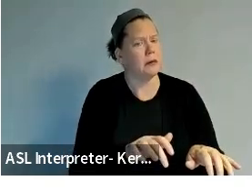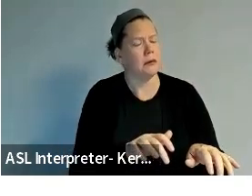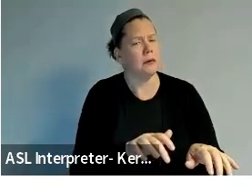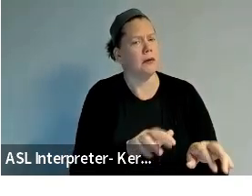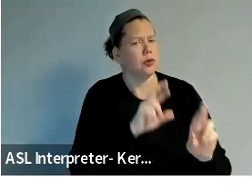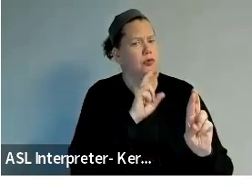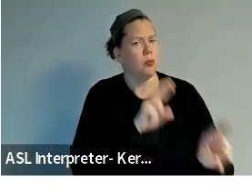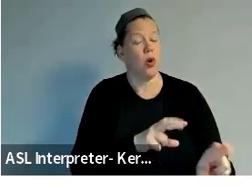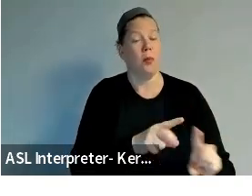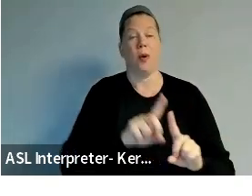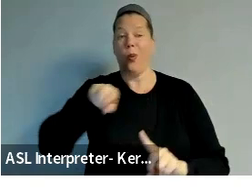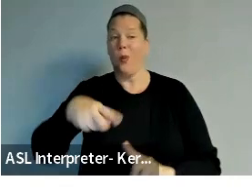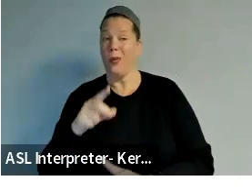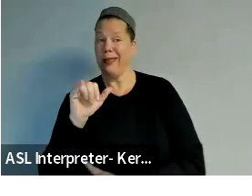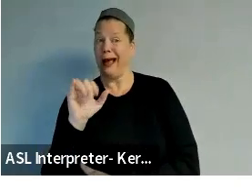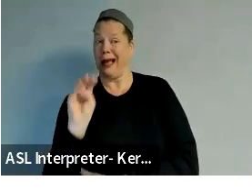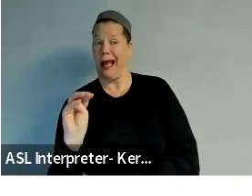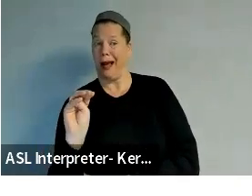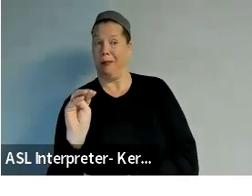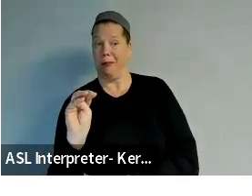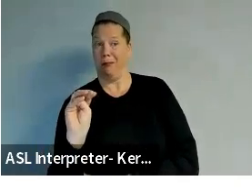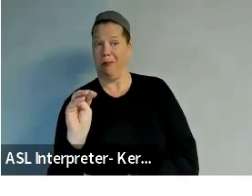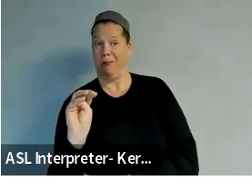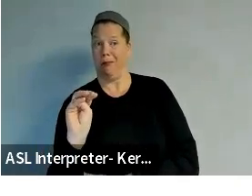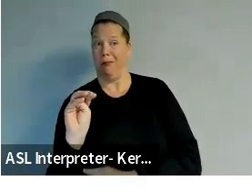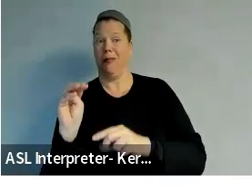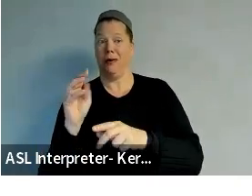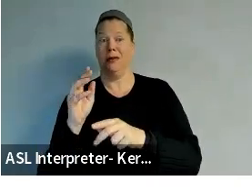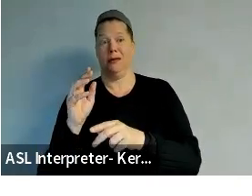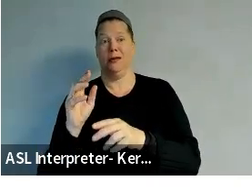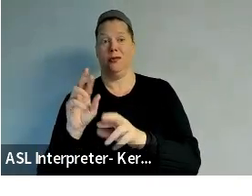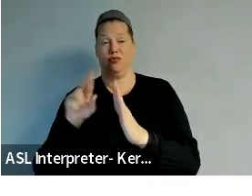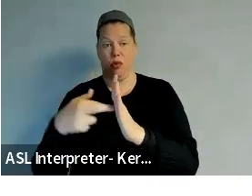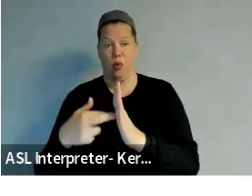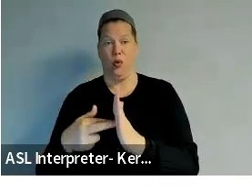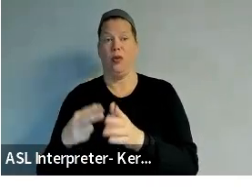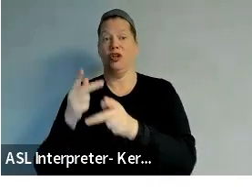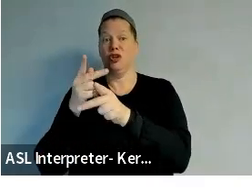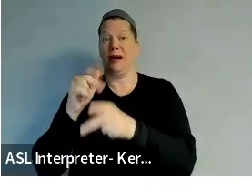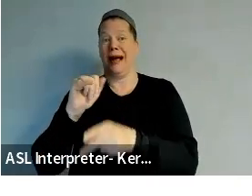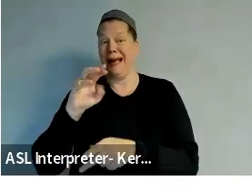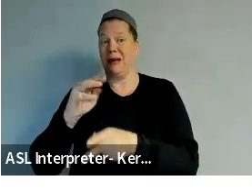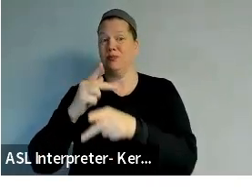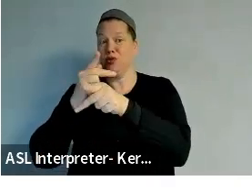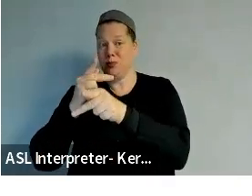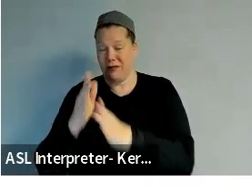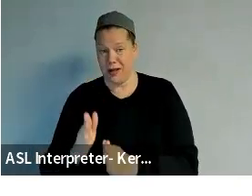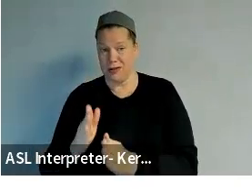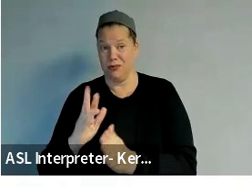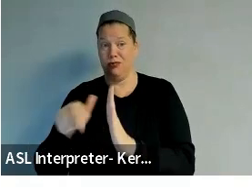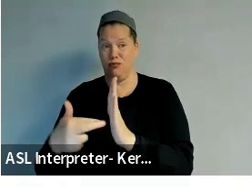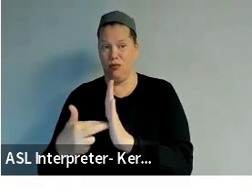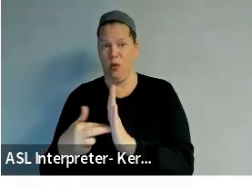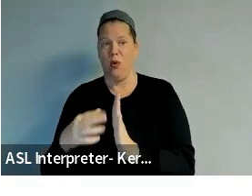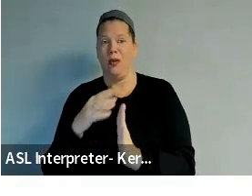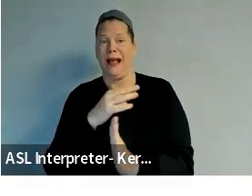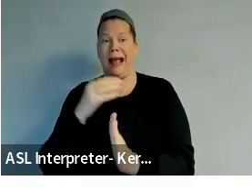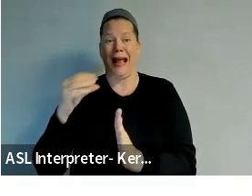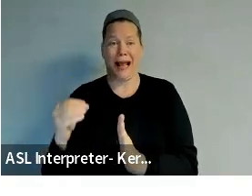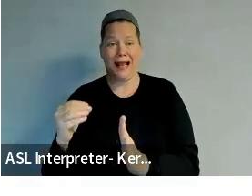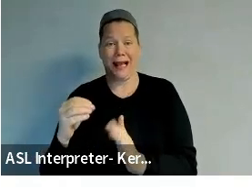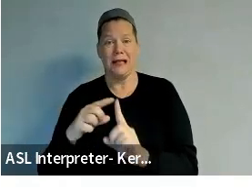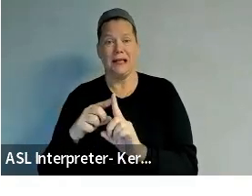role, restraint supervisor role, and the central office restraint reporting